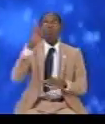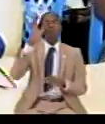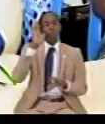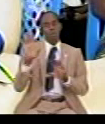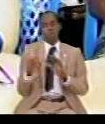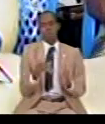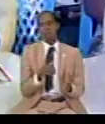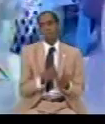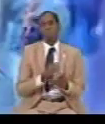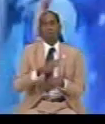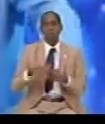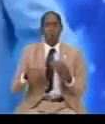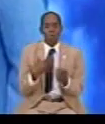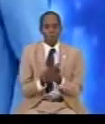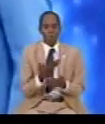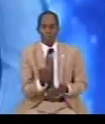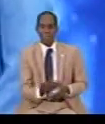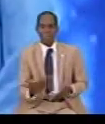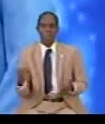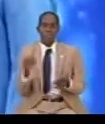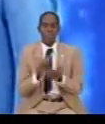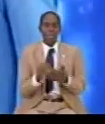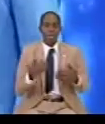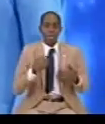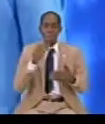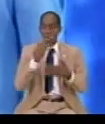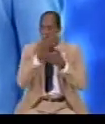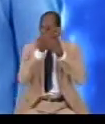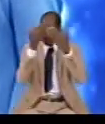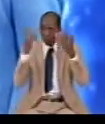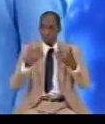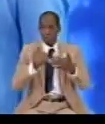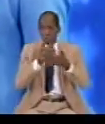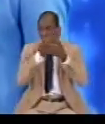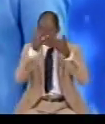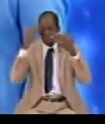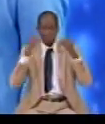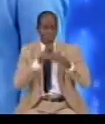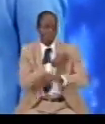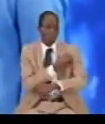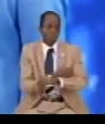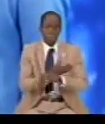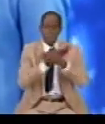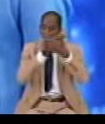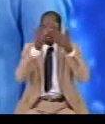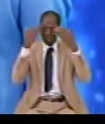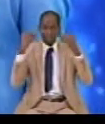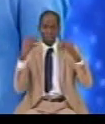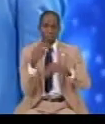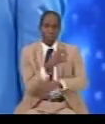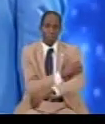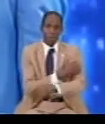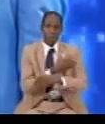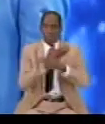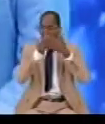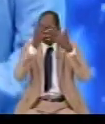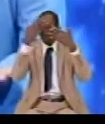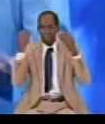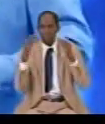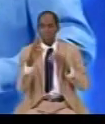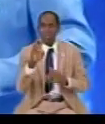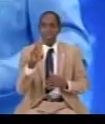it. All those things that are forgotten, your forgotten strength, your forgotten power, your forgotten